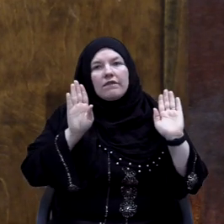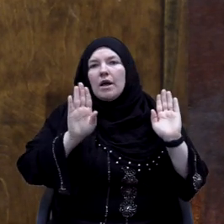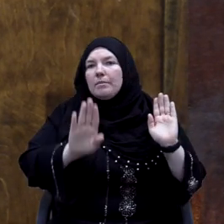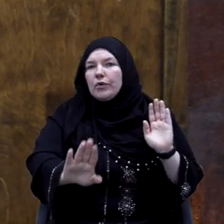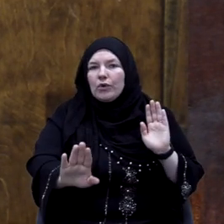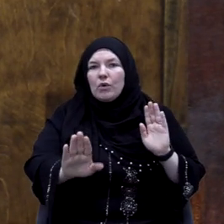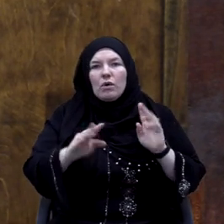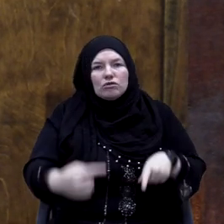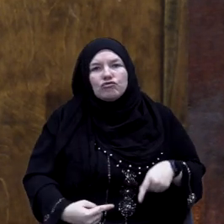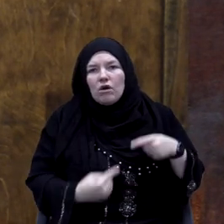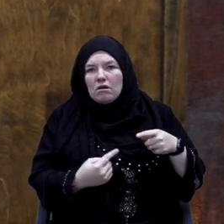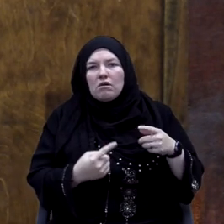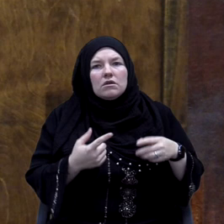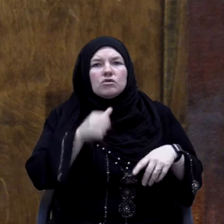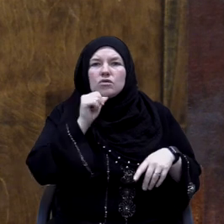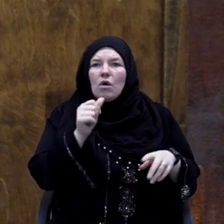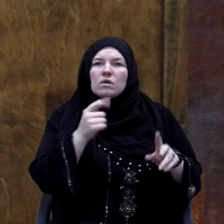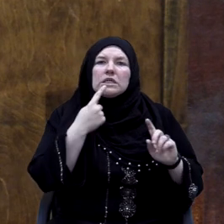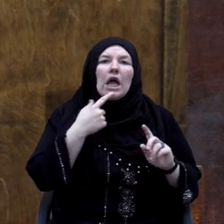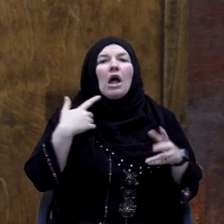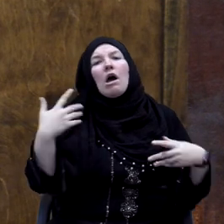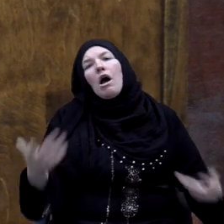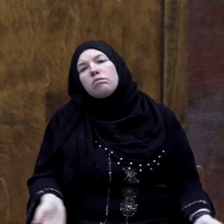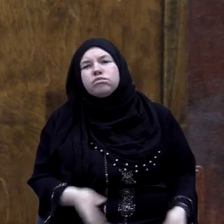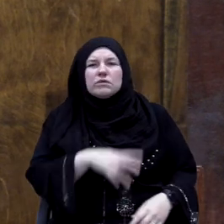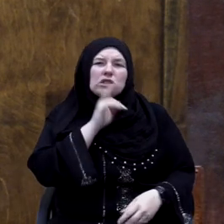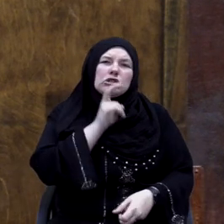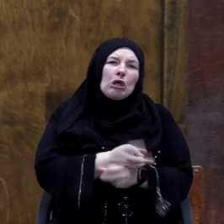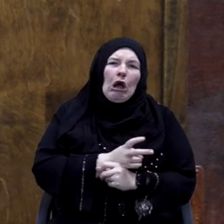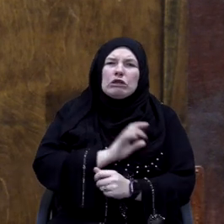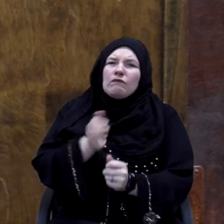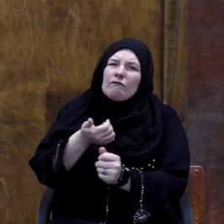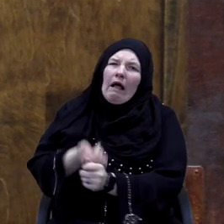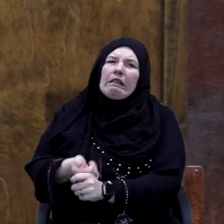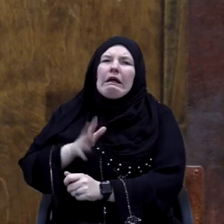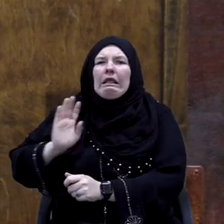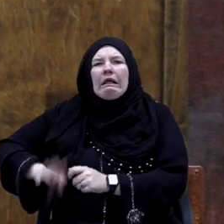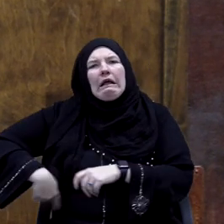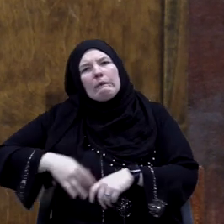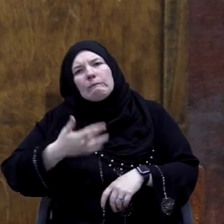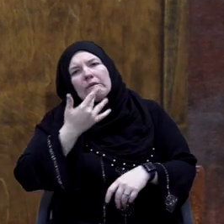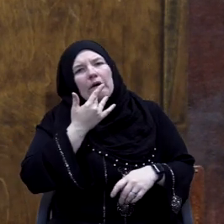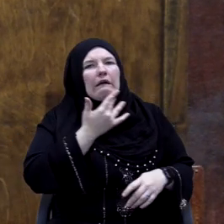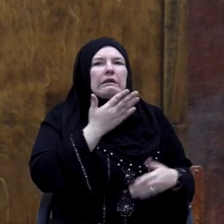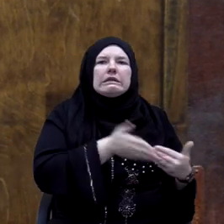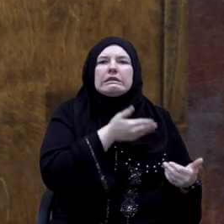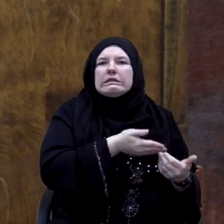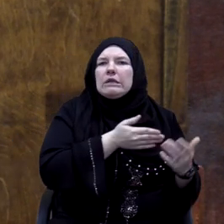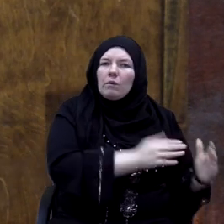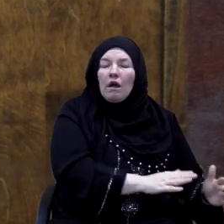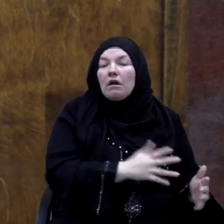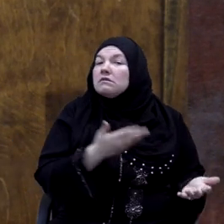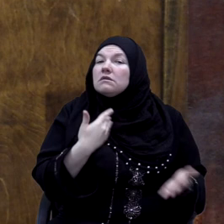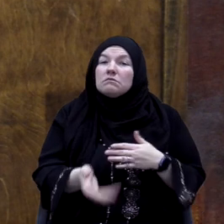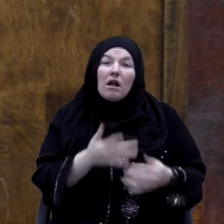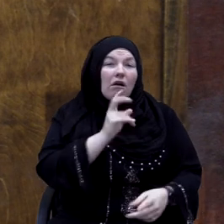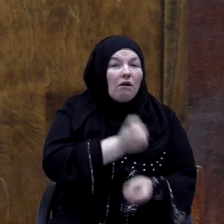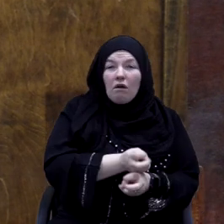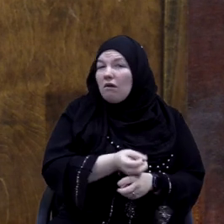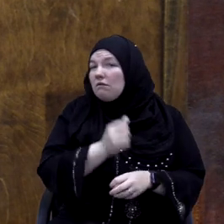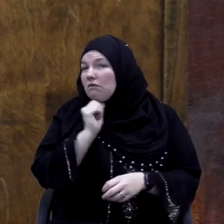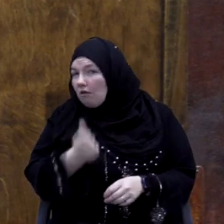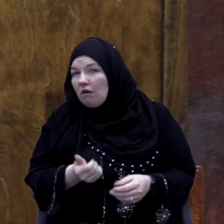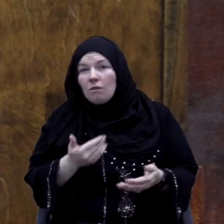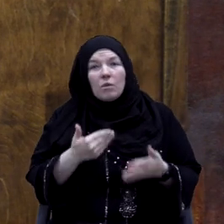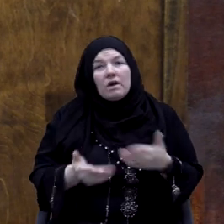weapons. And don't say it is difficult. Difficult or not, it is your task. We have